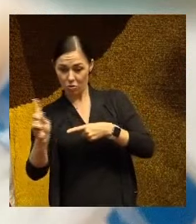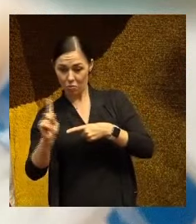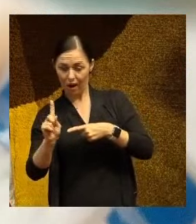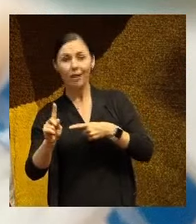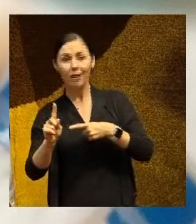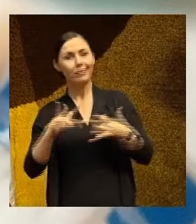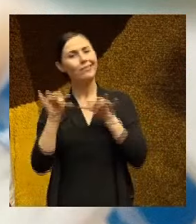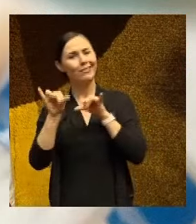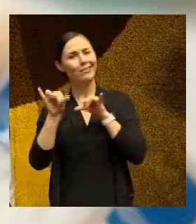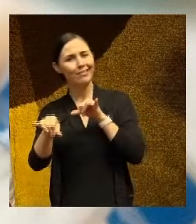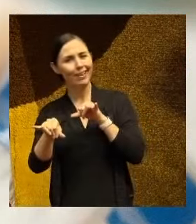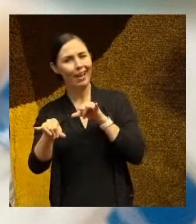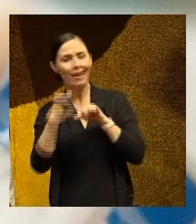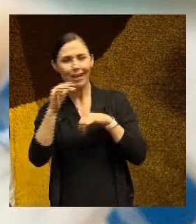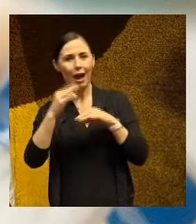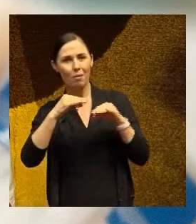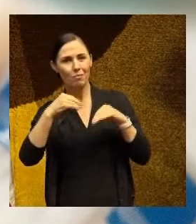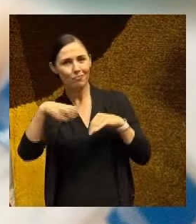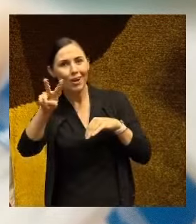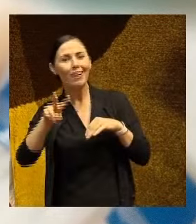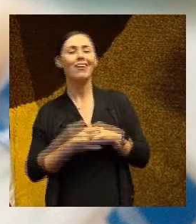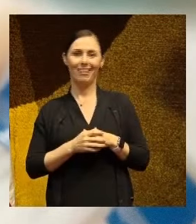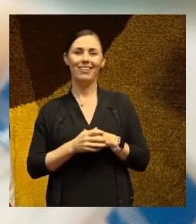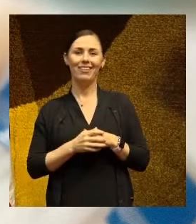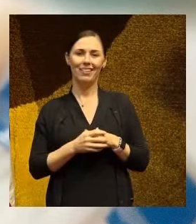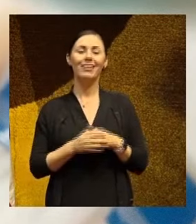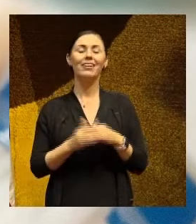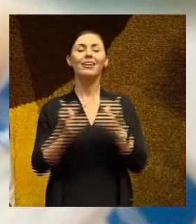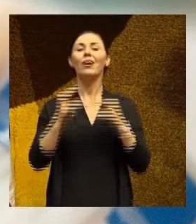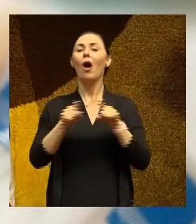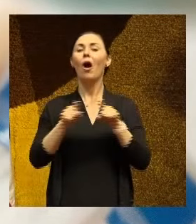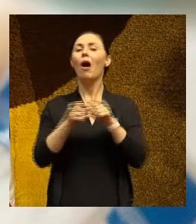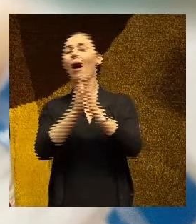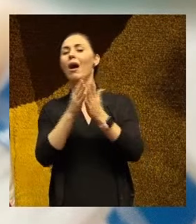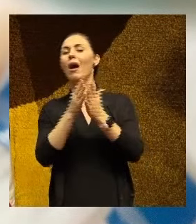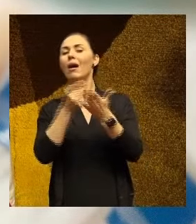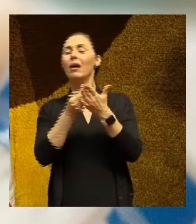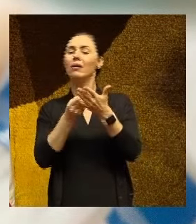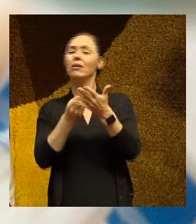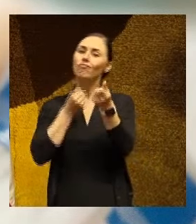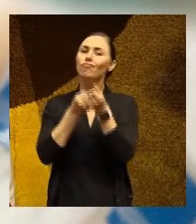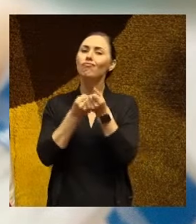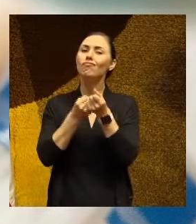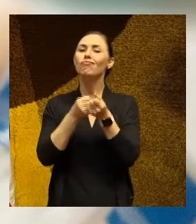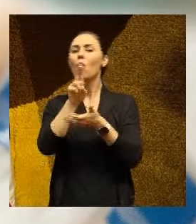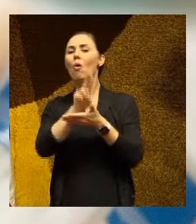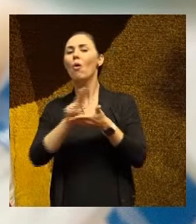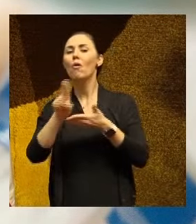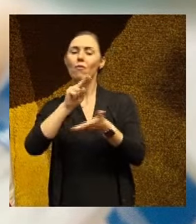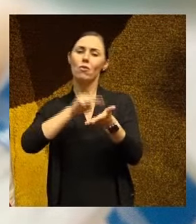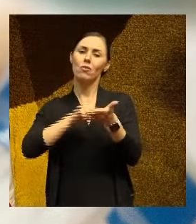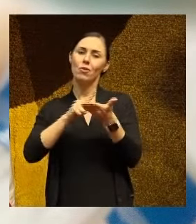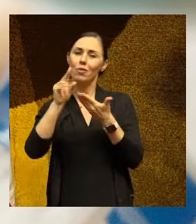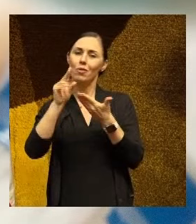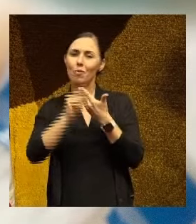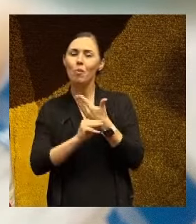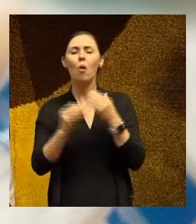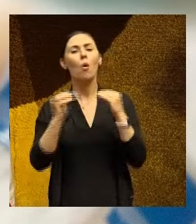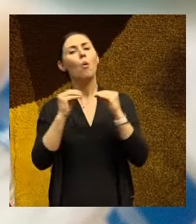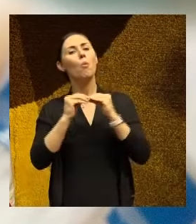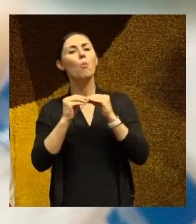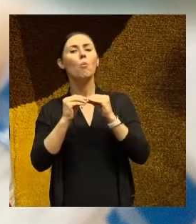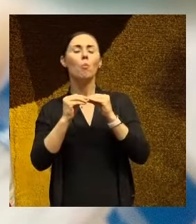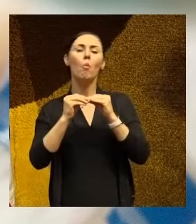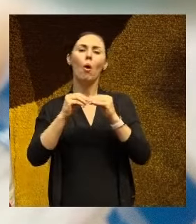We're also asking for funding to strengthen the university's nursing program and add more clinical